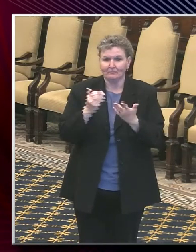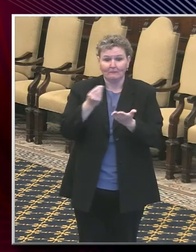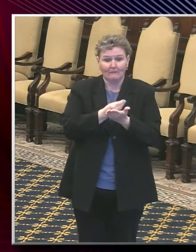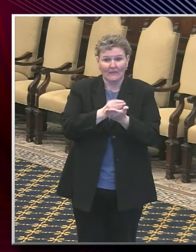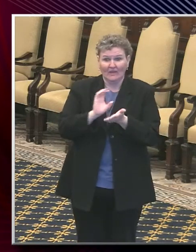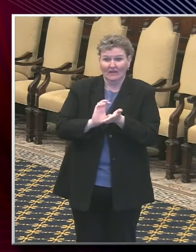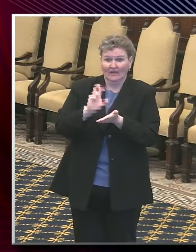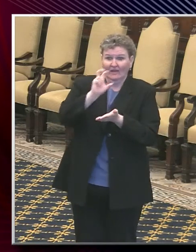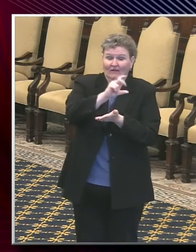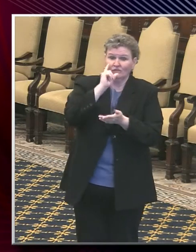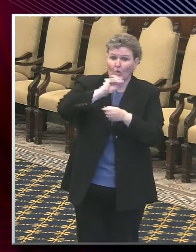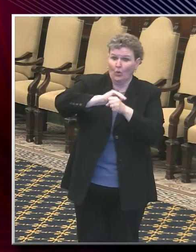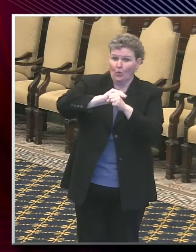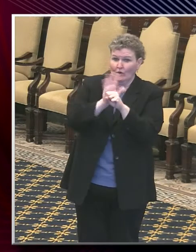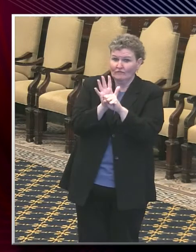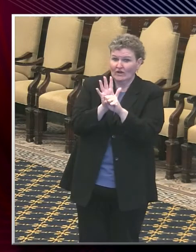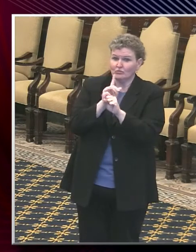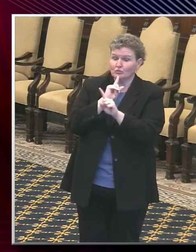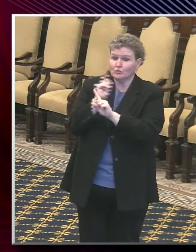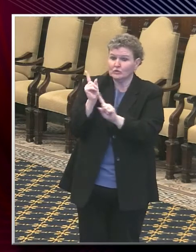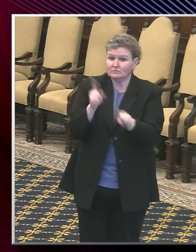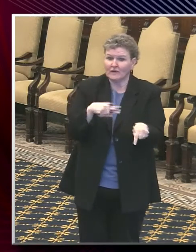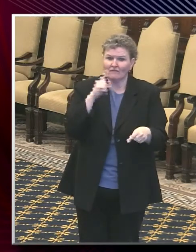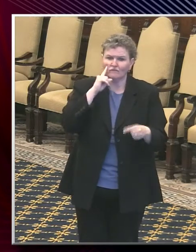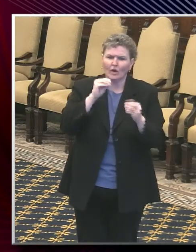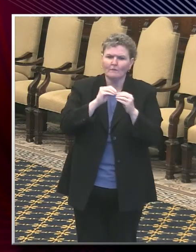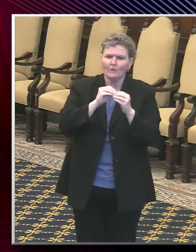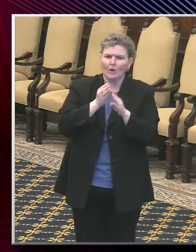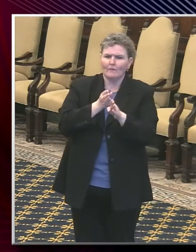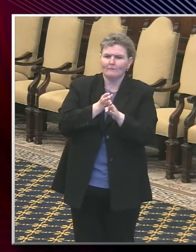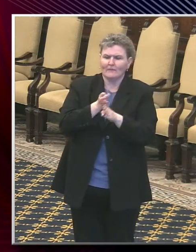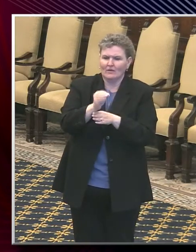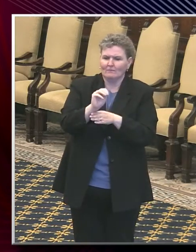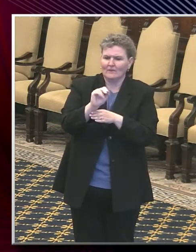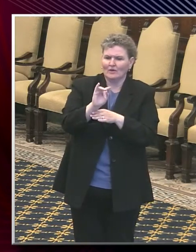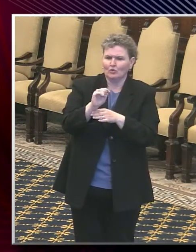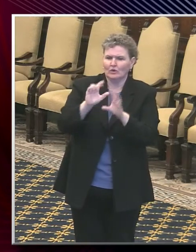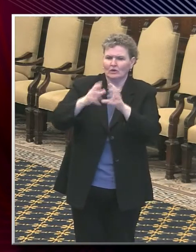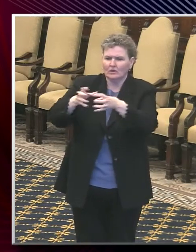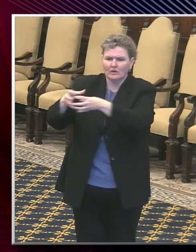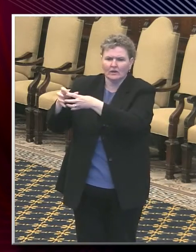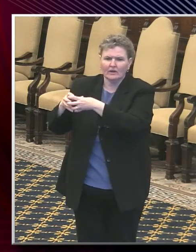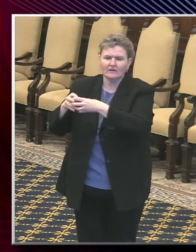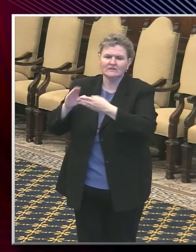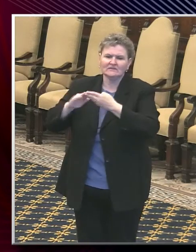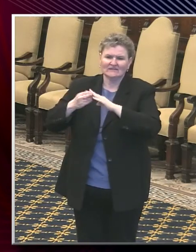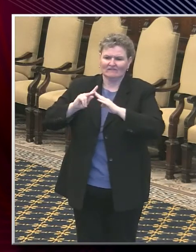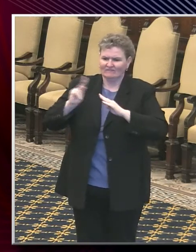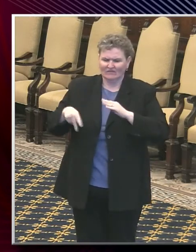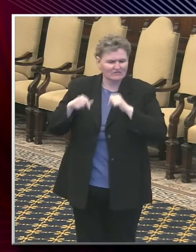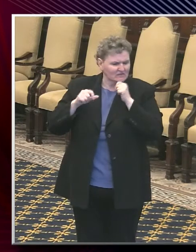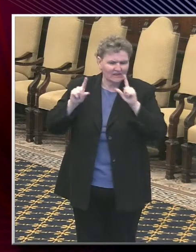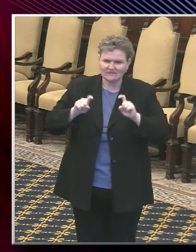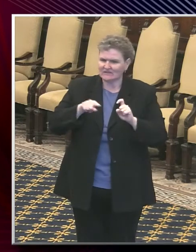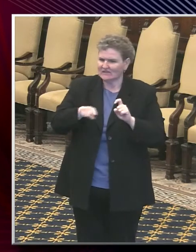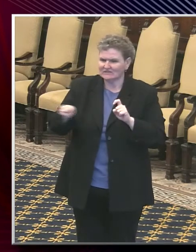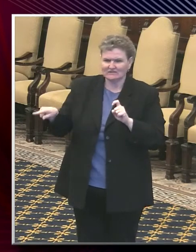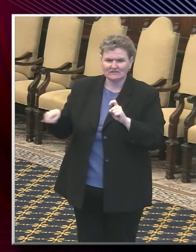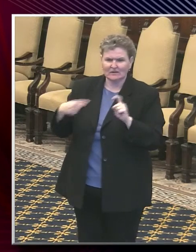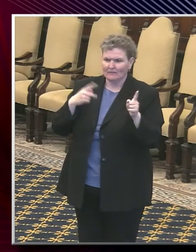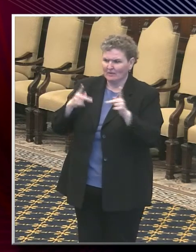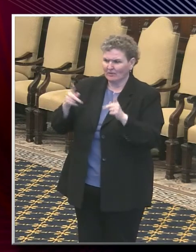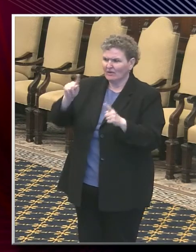coughing. Right, so that there is most of the tests are done where you put the swab into what's called the nasopharynx. That's the back of the nose. There is